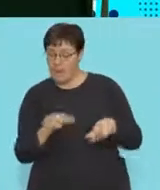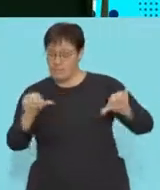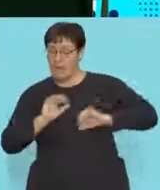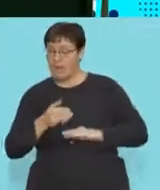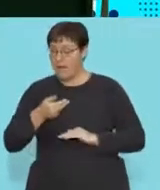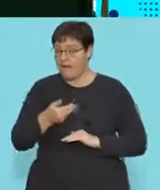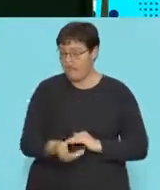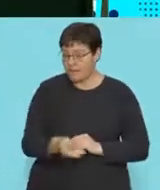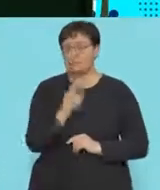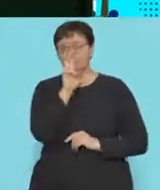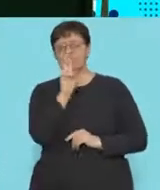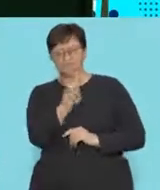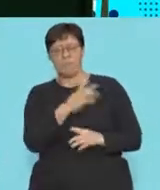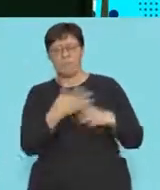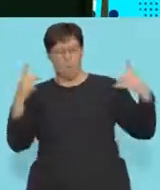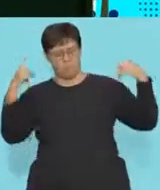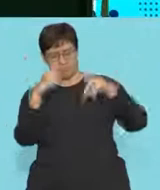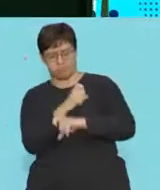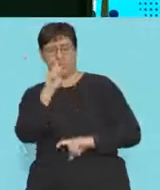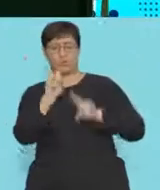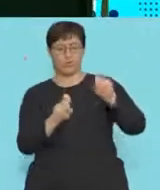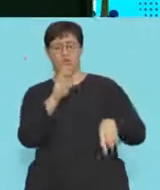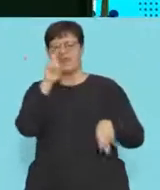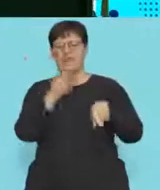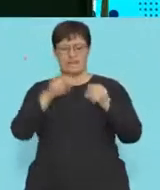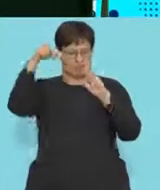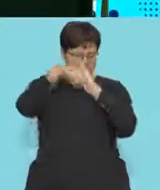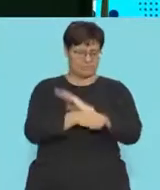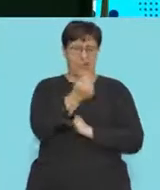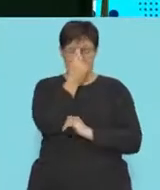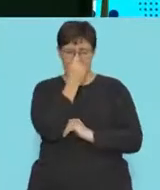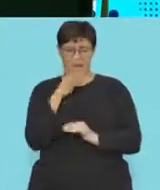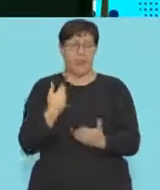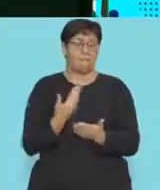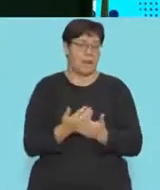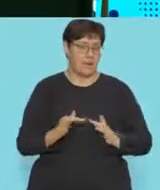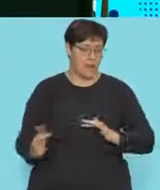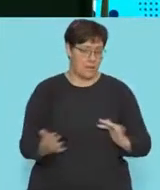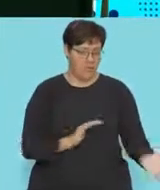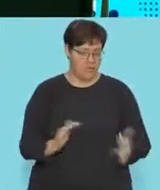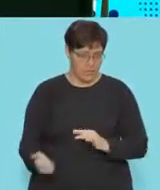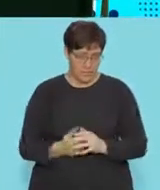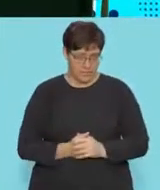back, we'll try and look at some more complex questions that require a deeper understanding and application